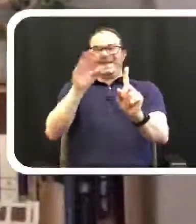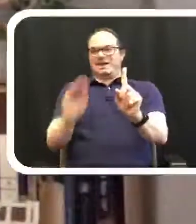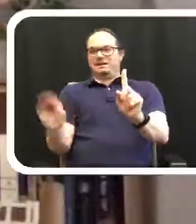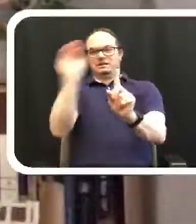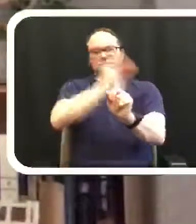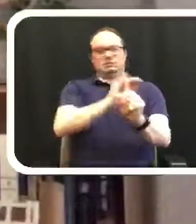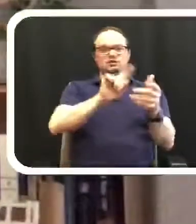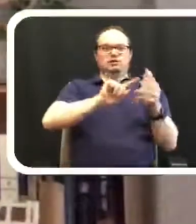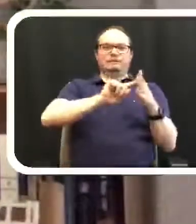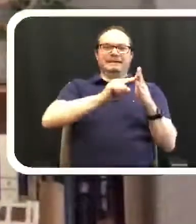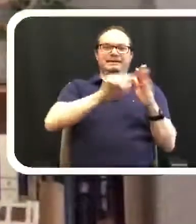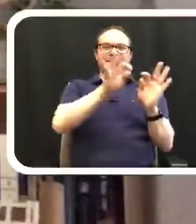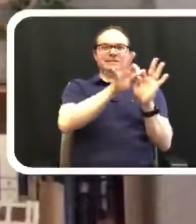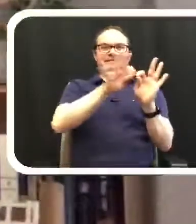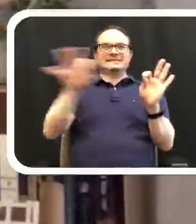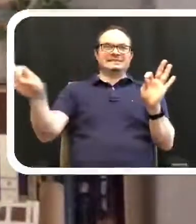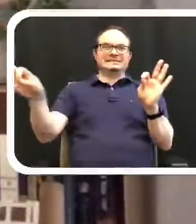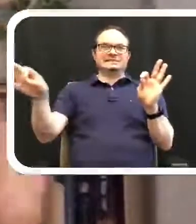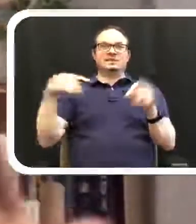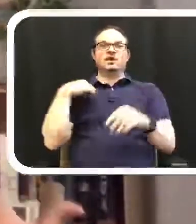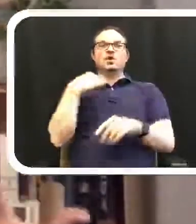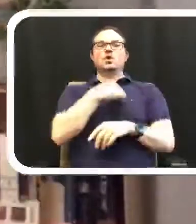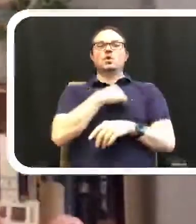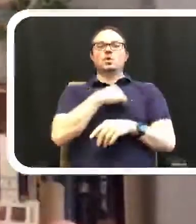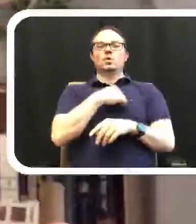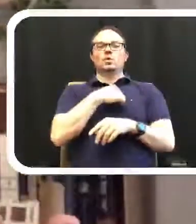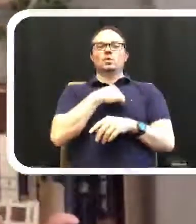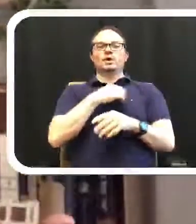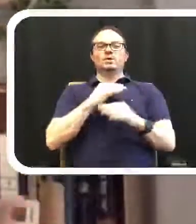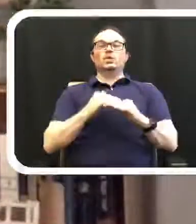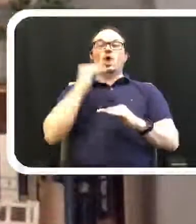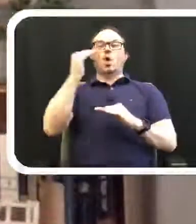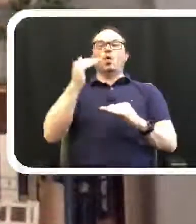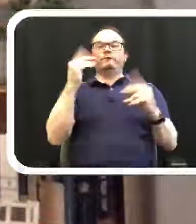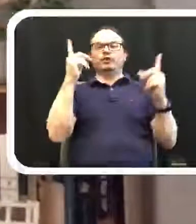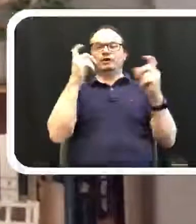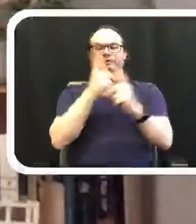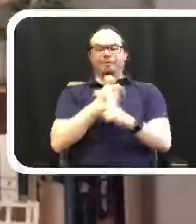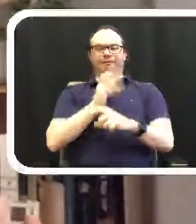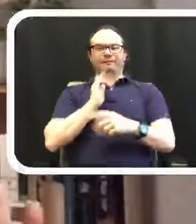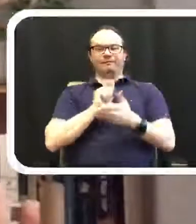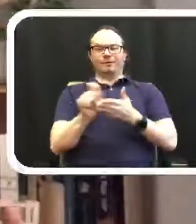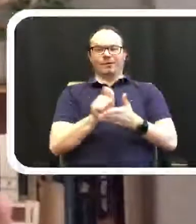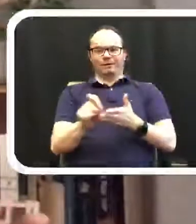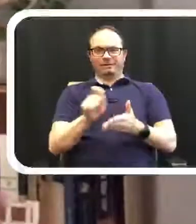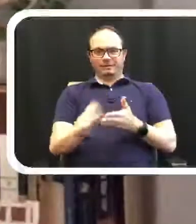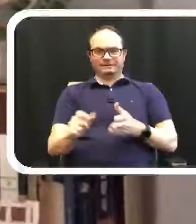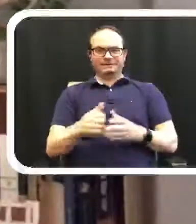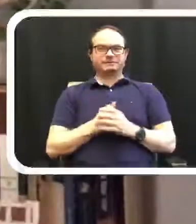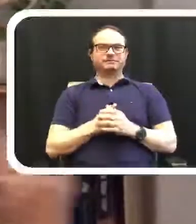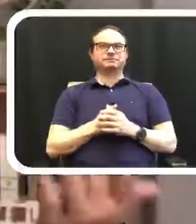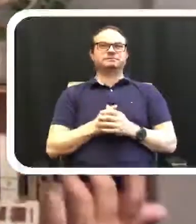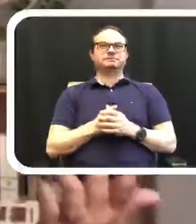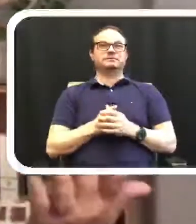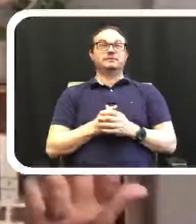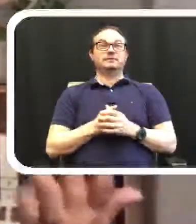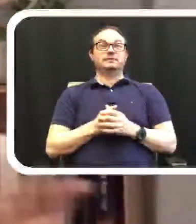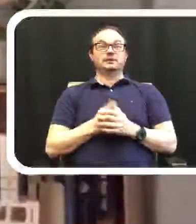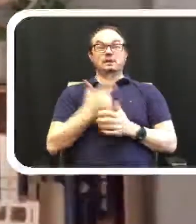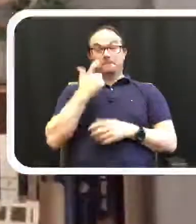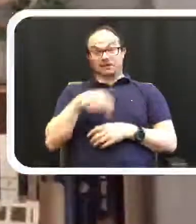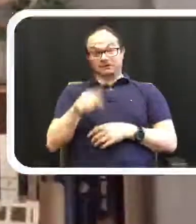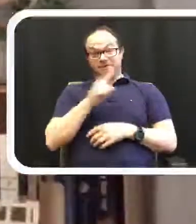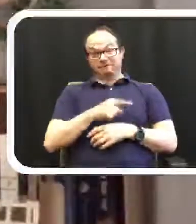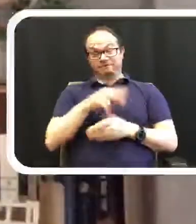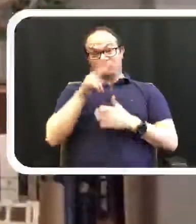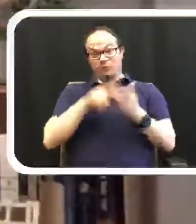of your sentence. We often overcomplicate our writing, and it's partially because if you have read a lot